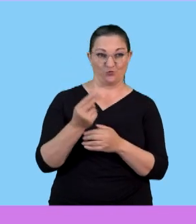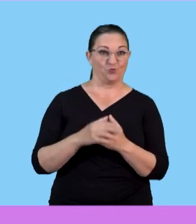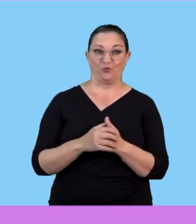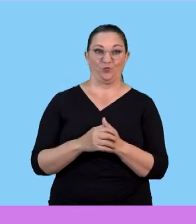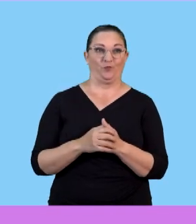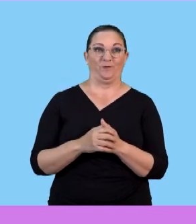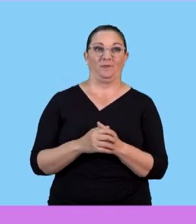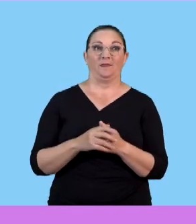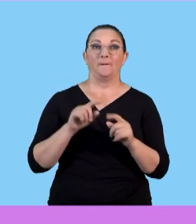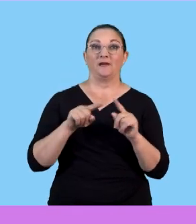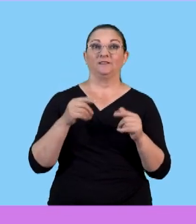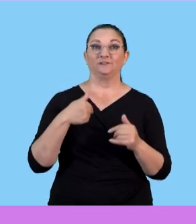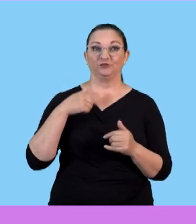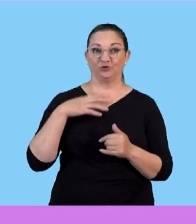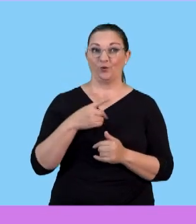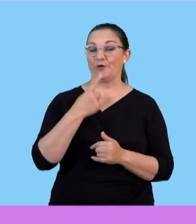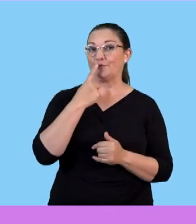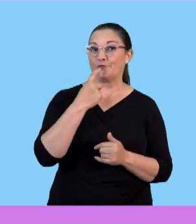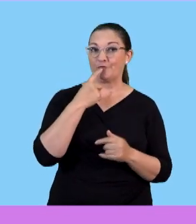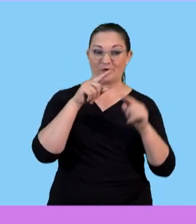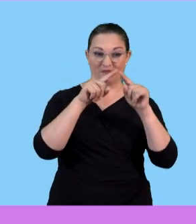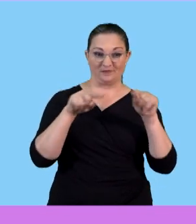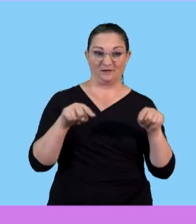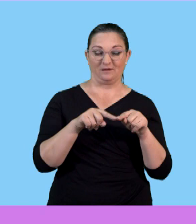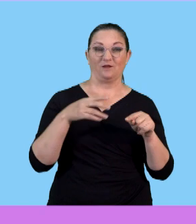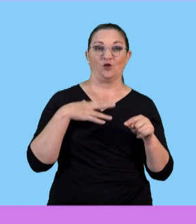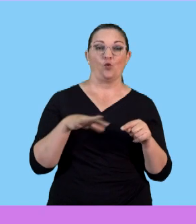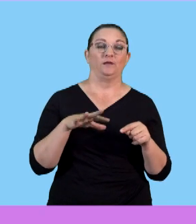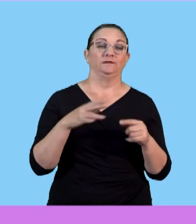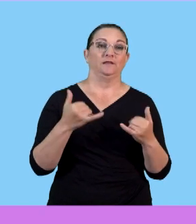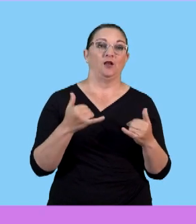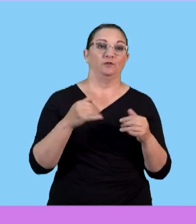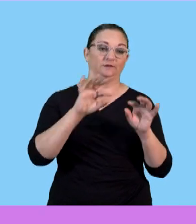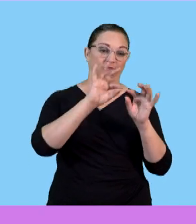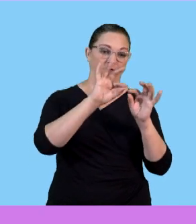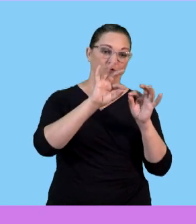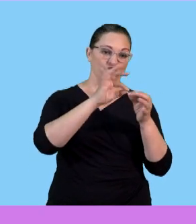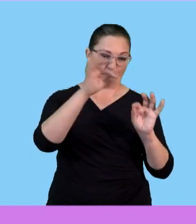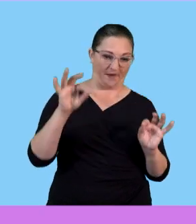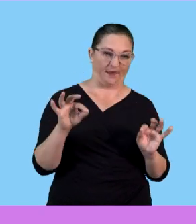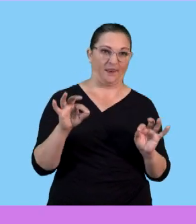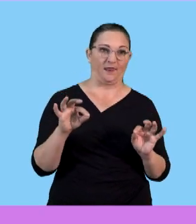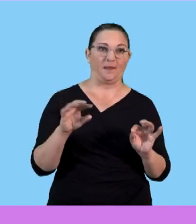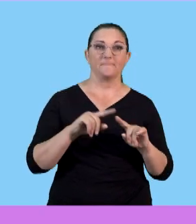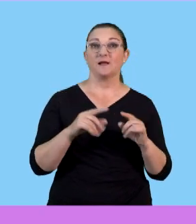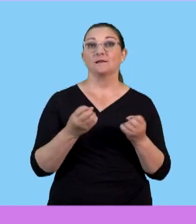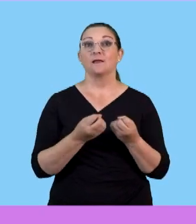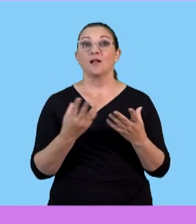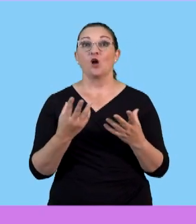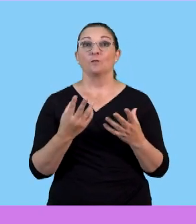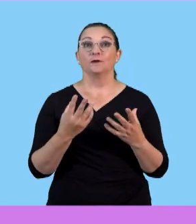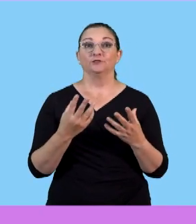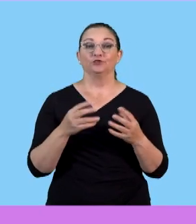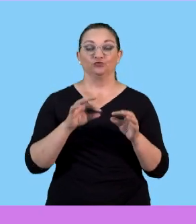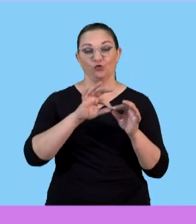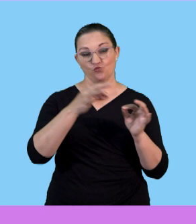She wants to decorate the red triangle with a ribbon. Calculate the amount of ribbon she will need. So let's